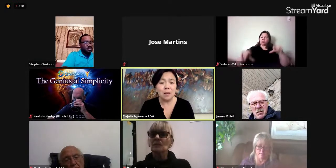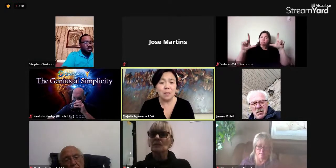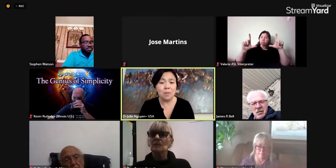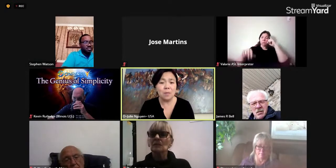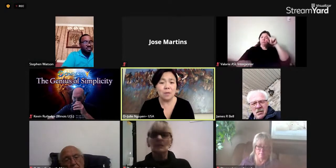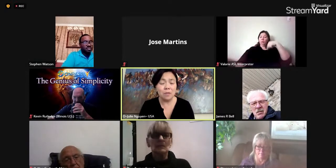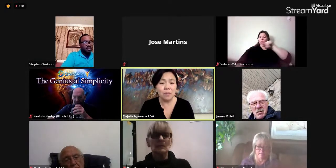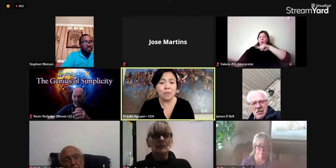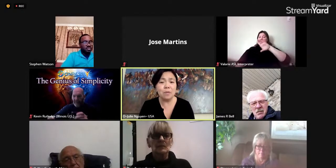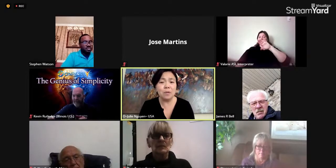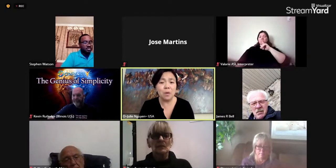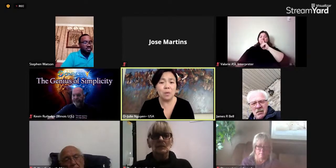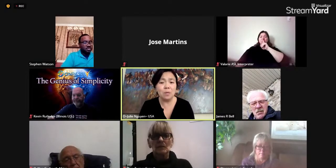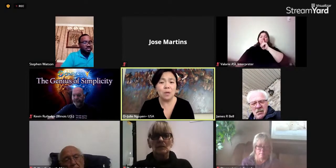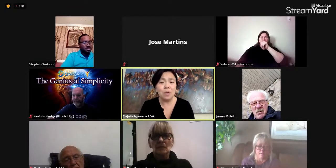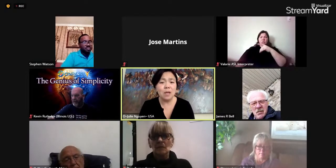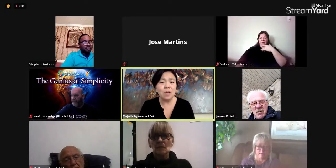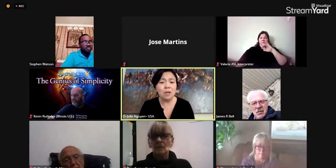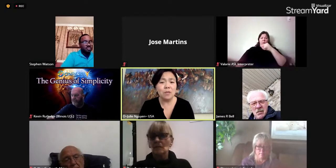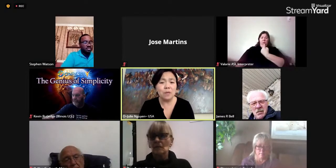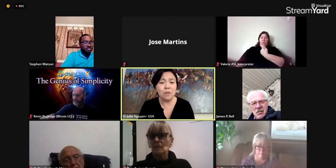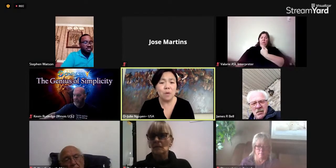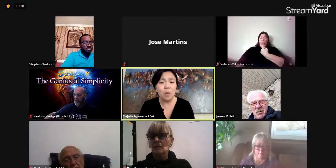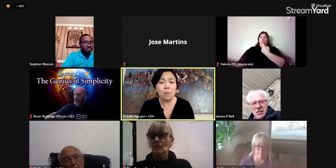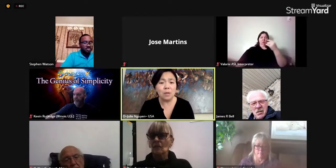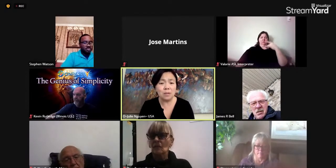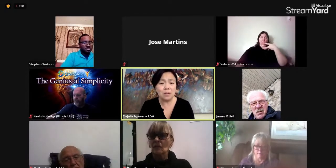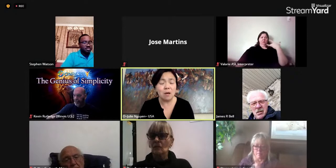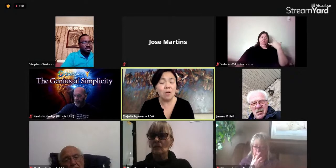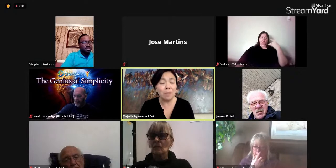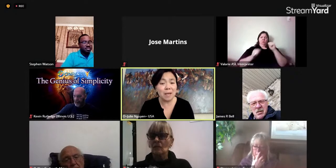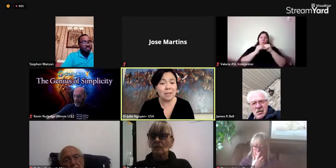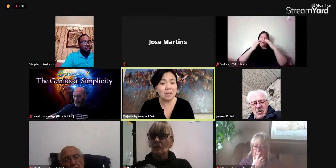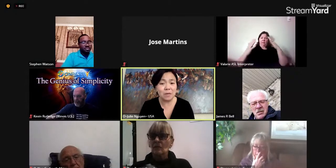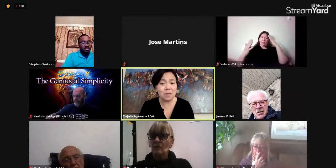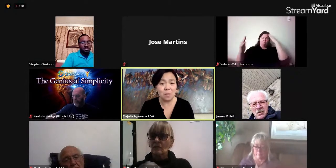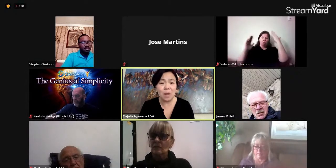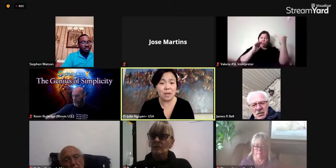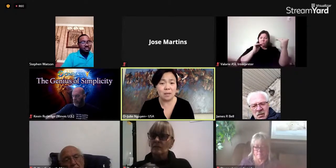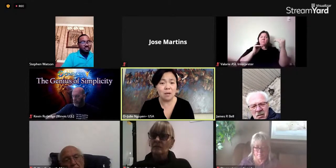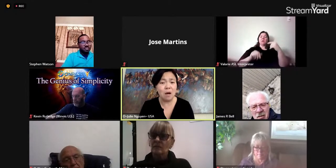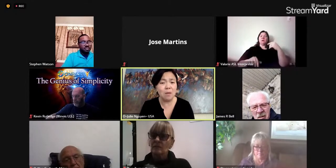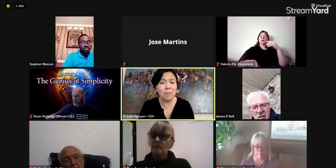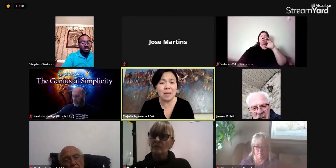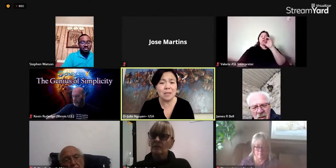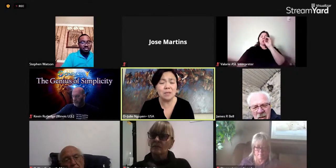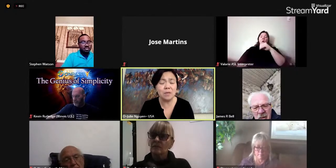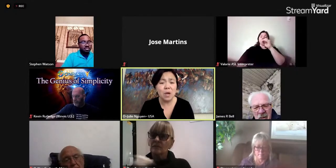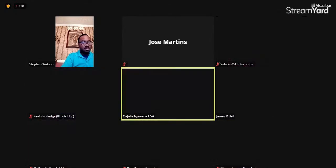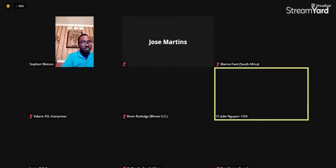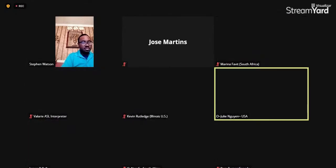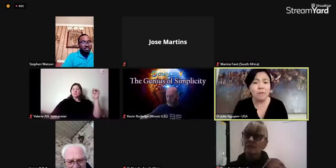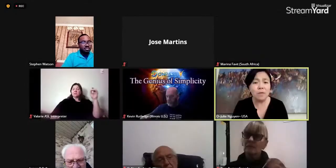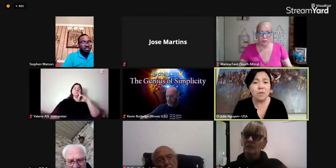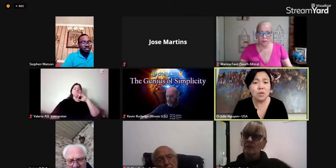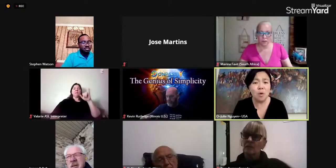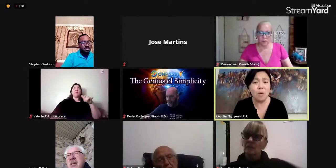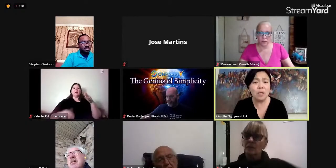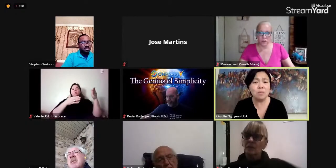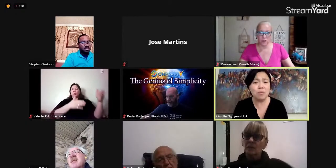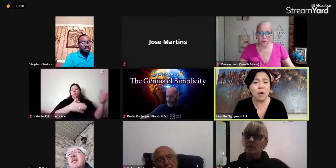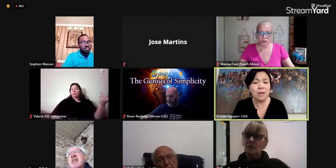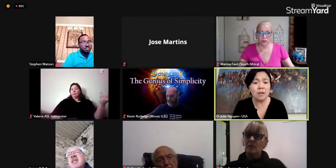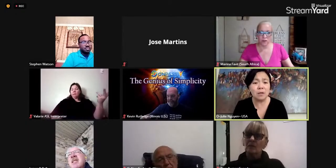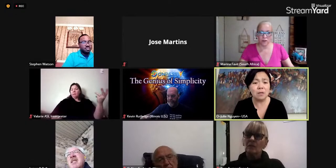truly, if you feel alone and that you feel hopeless, Onpassive is a way. Onpassive will give you